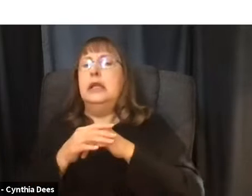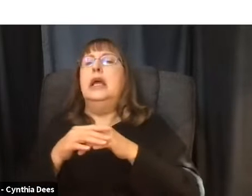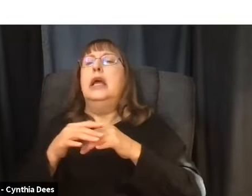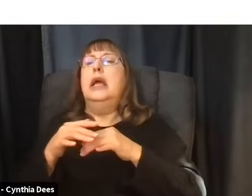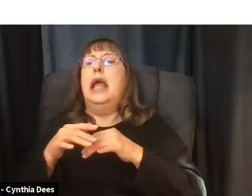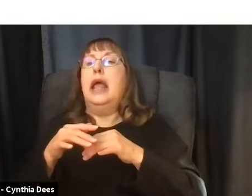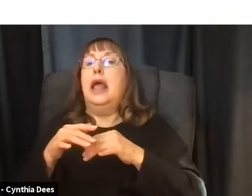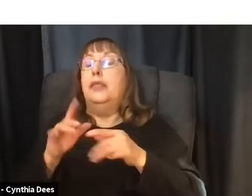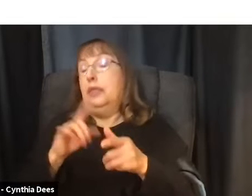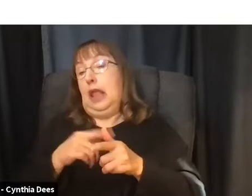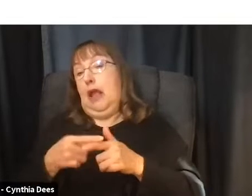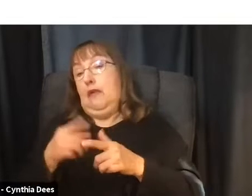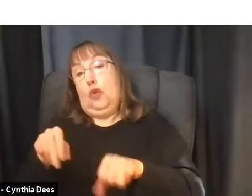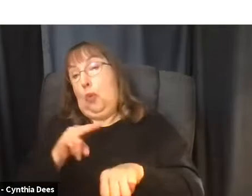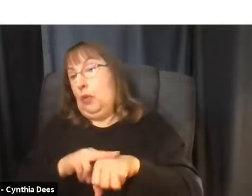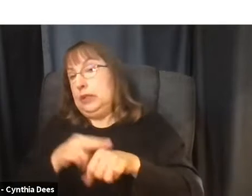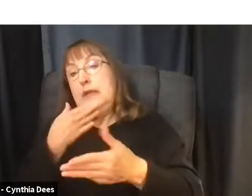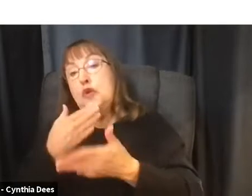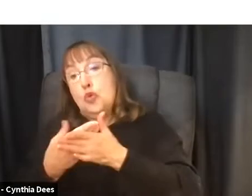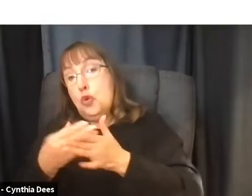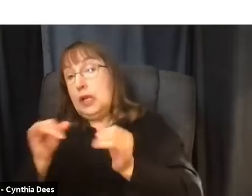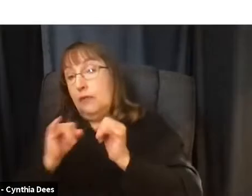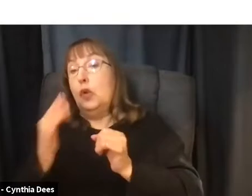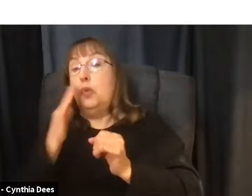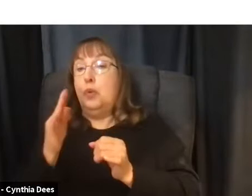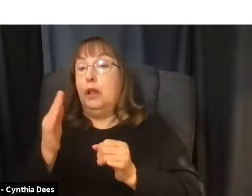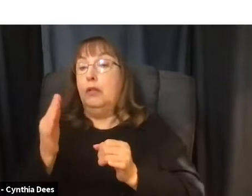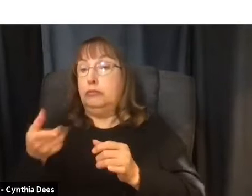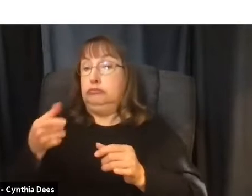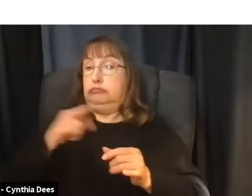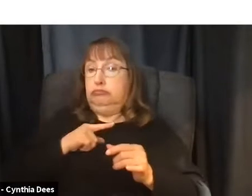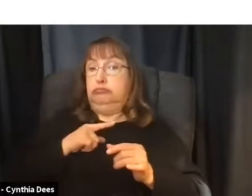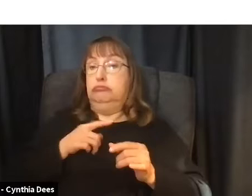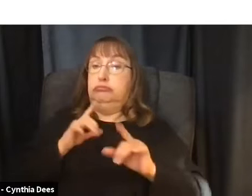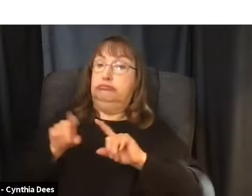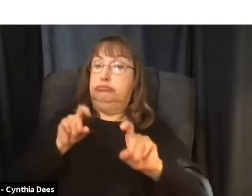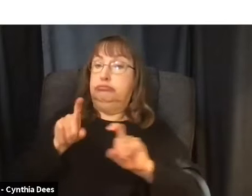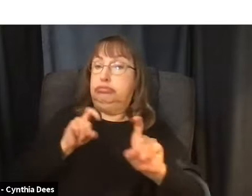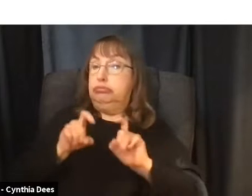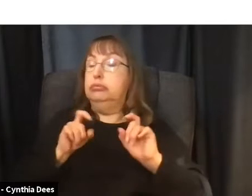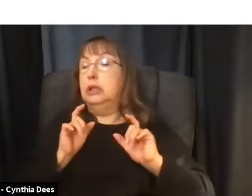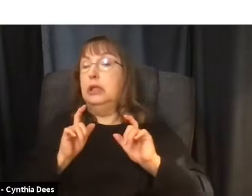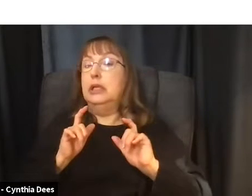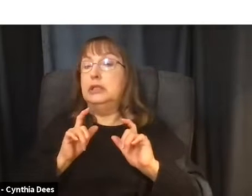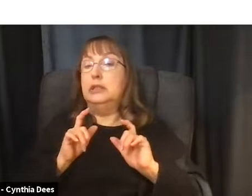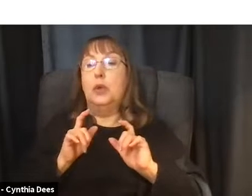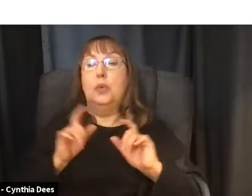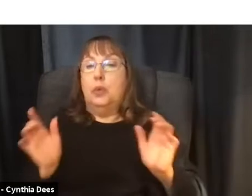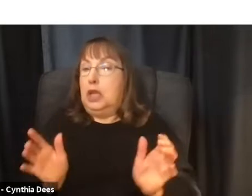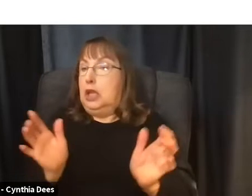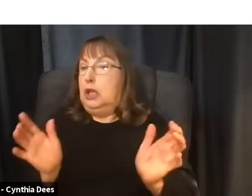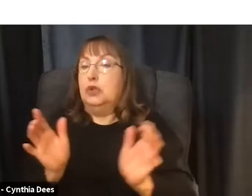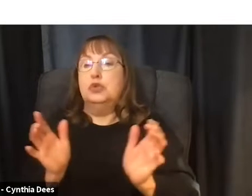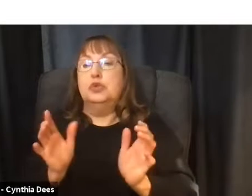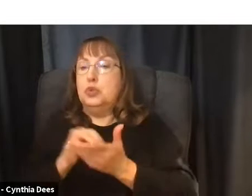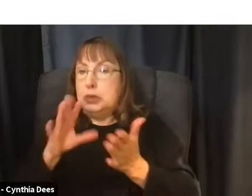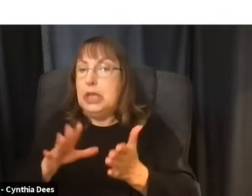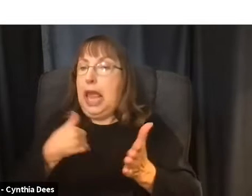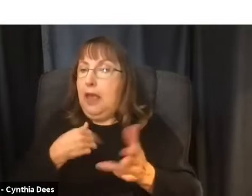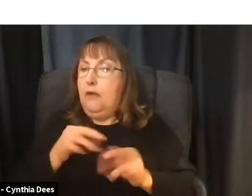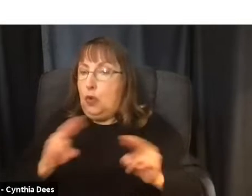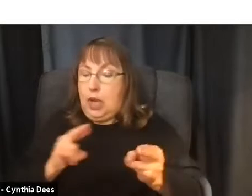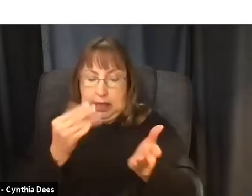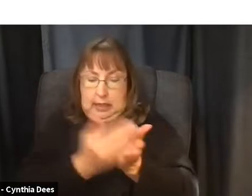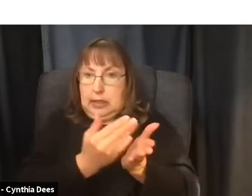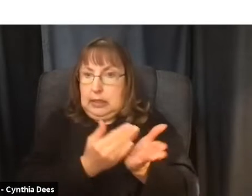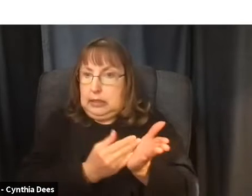any good interviewer is giving you a chance to ask questions at the end. This is something we always are coaching students to have prepared ahead of